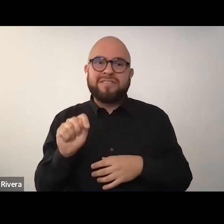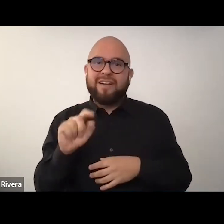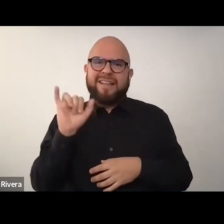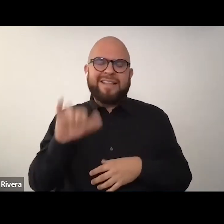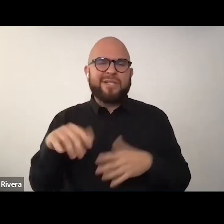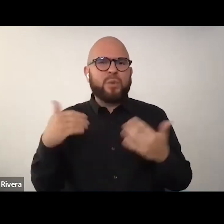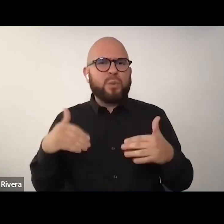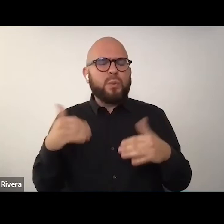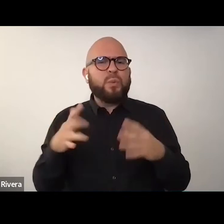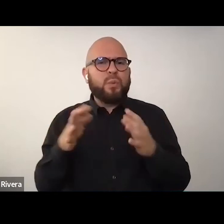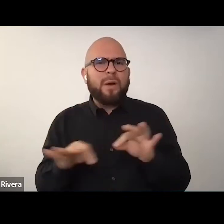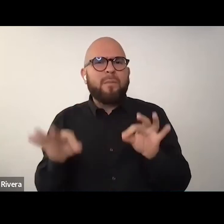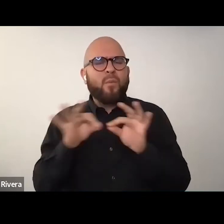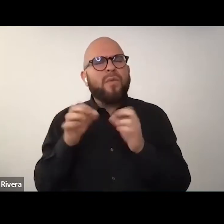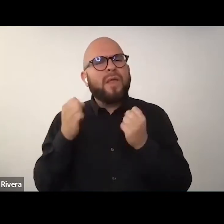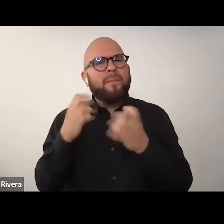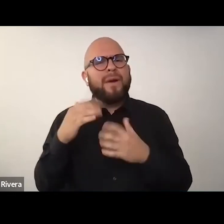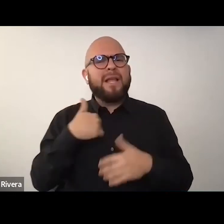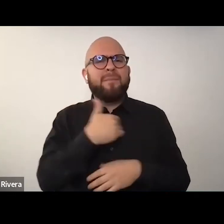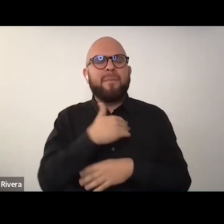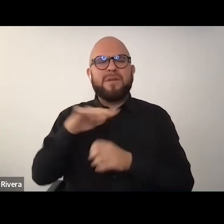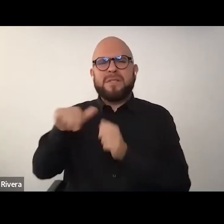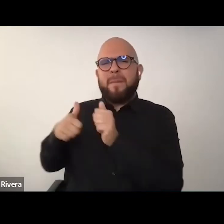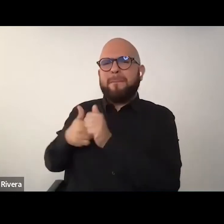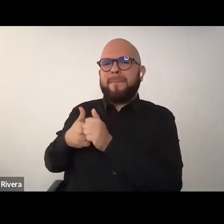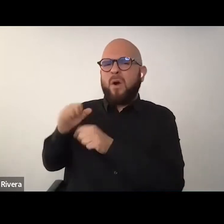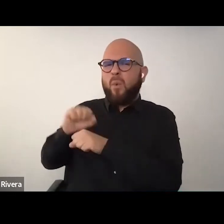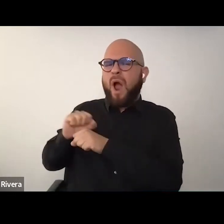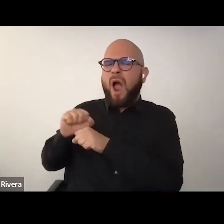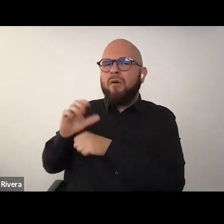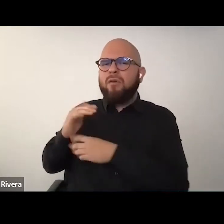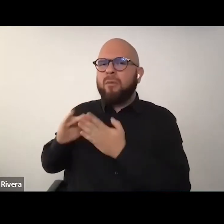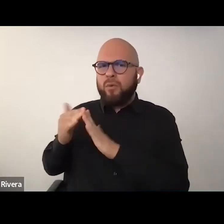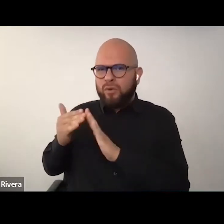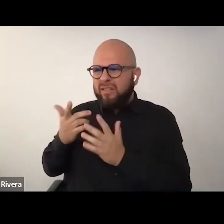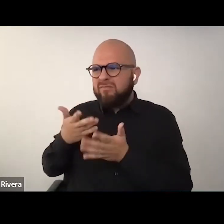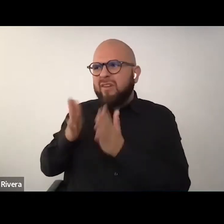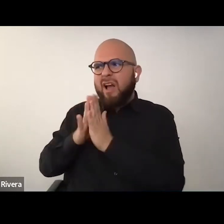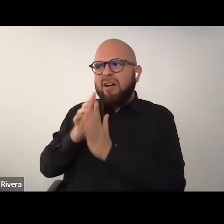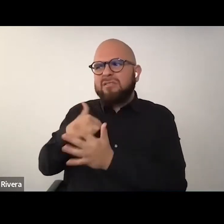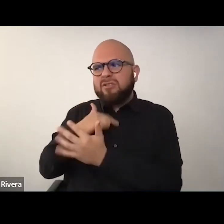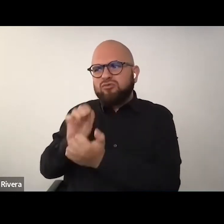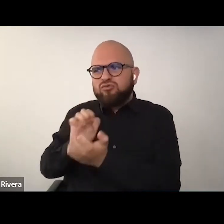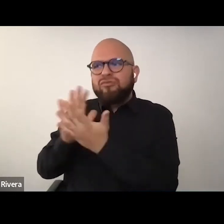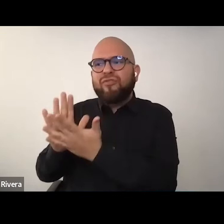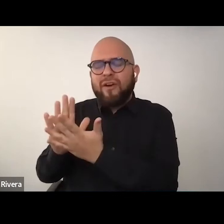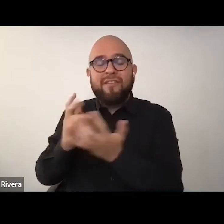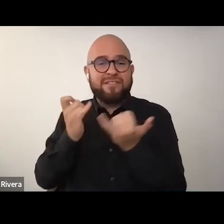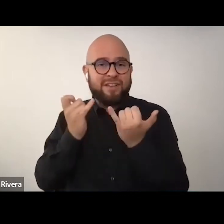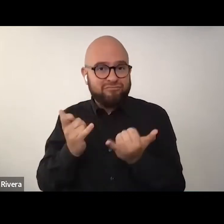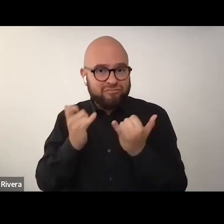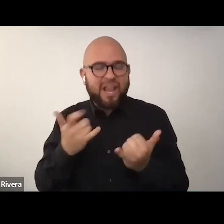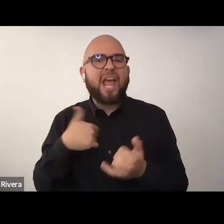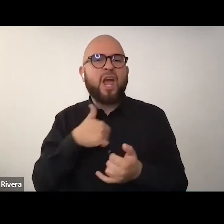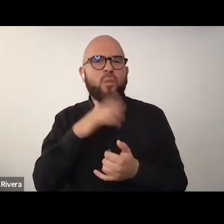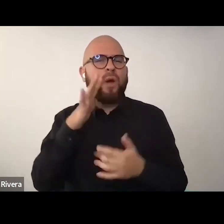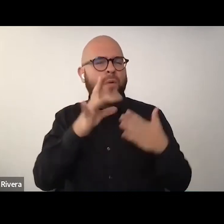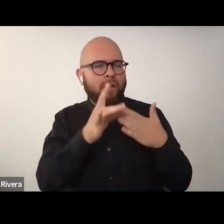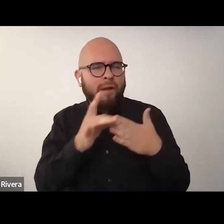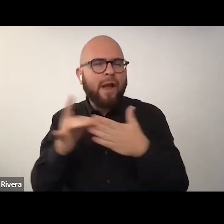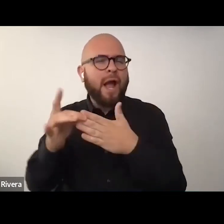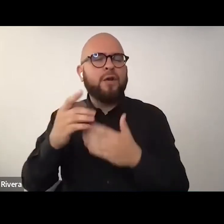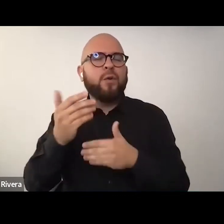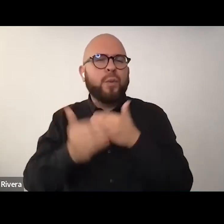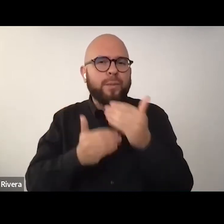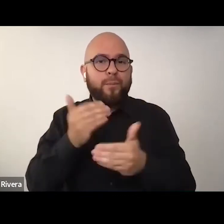in the background community have been asking us to address for a while, and today we're going to walk you through that process. To help us guide